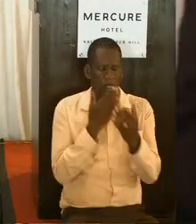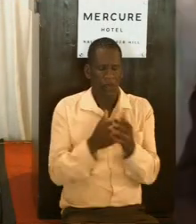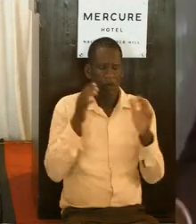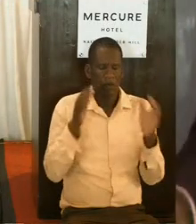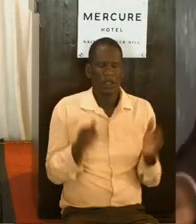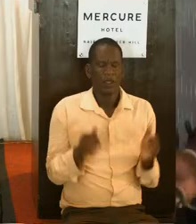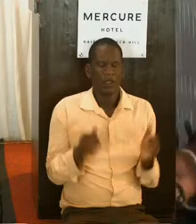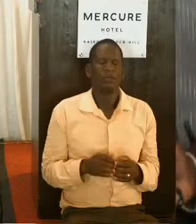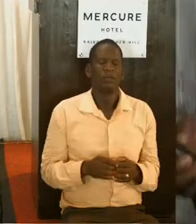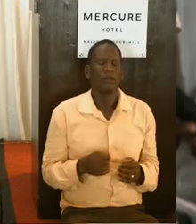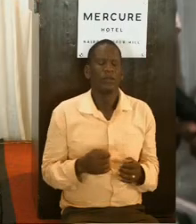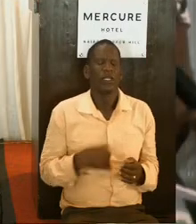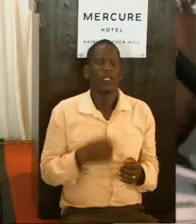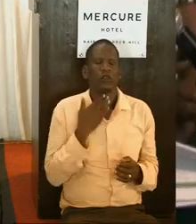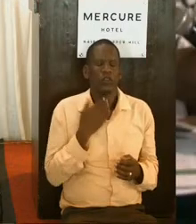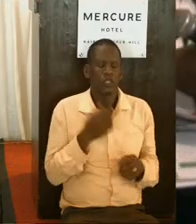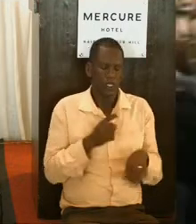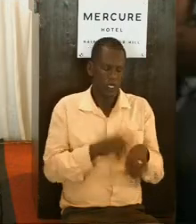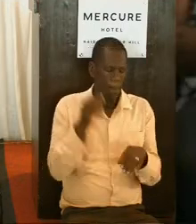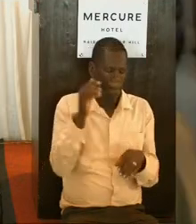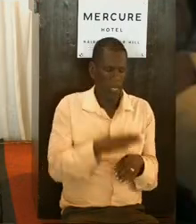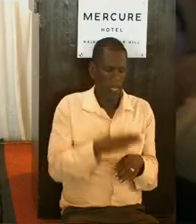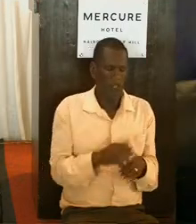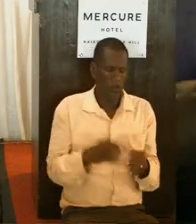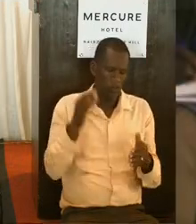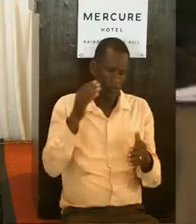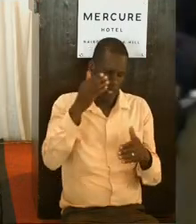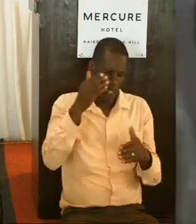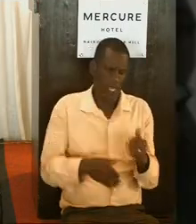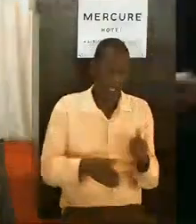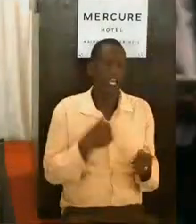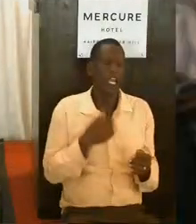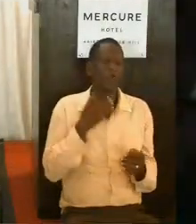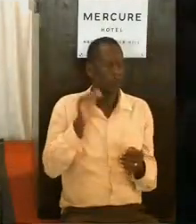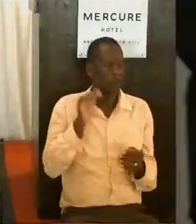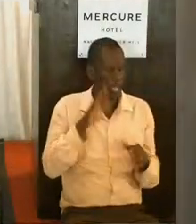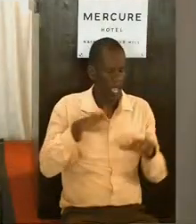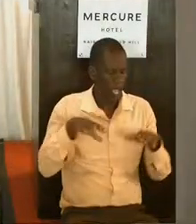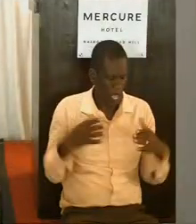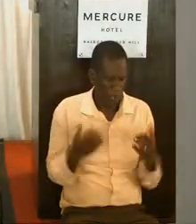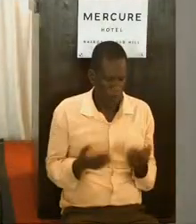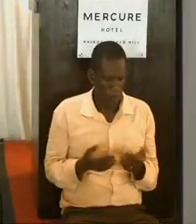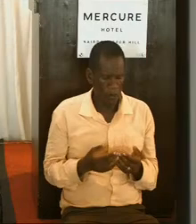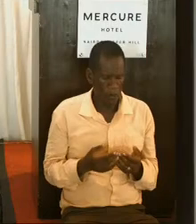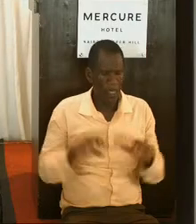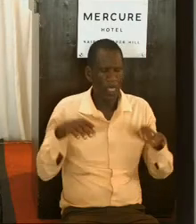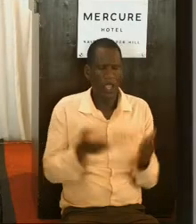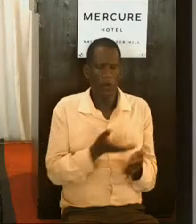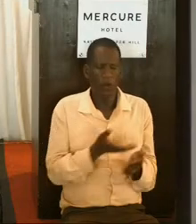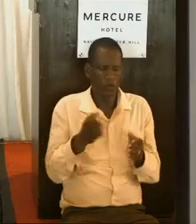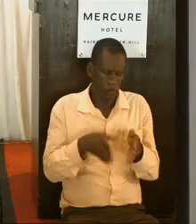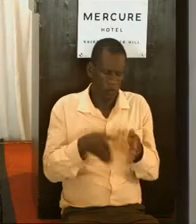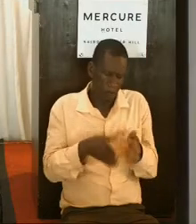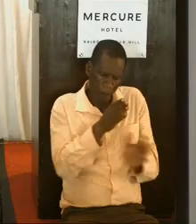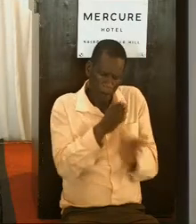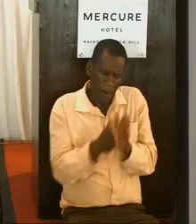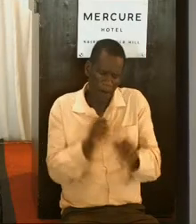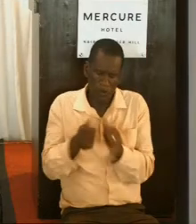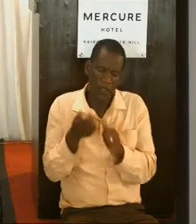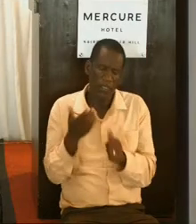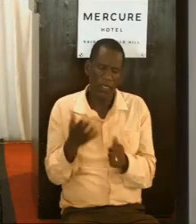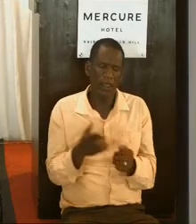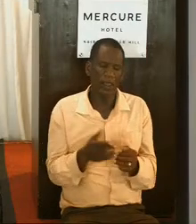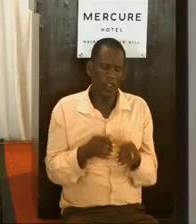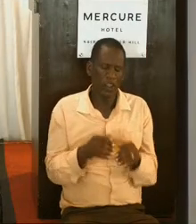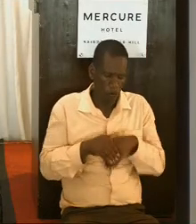I would like to probably when we come back to conclude just here how those mechanisms that you have put in place